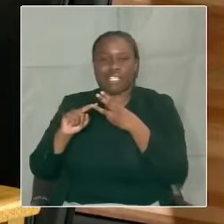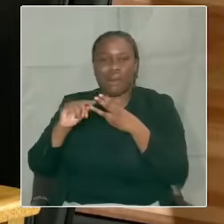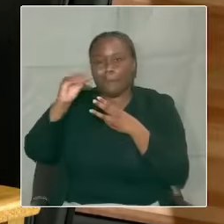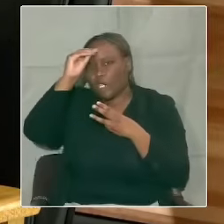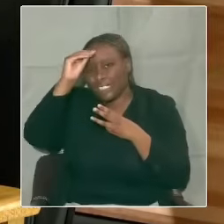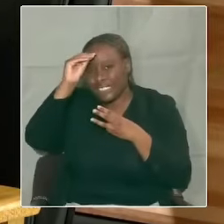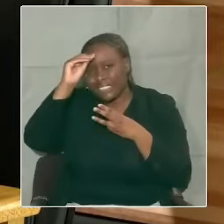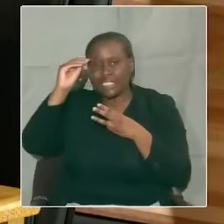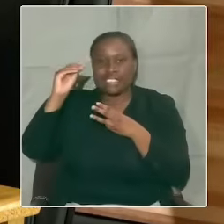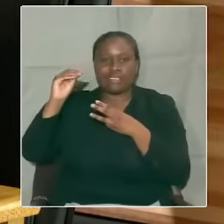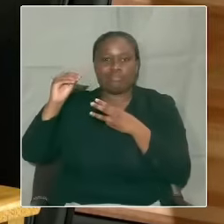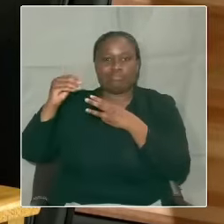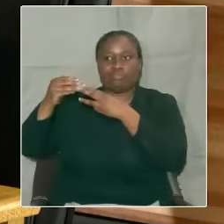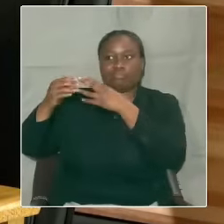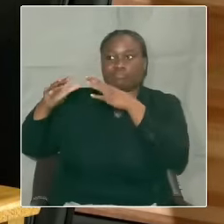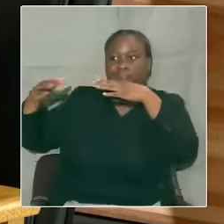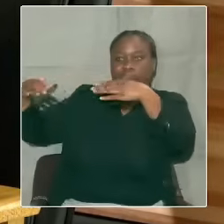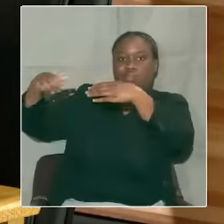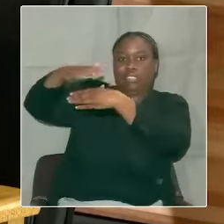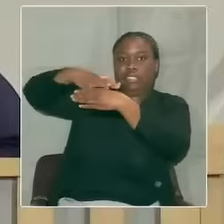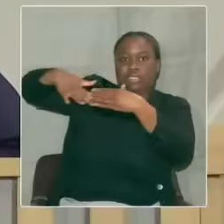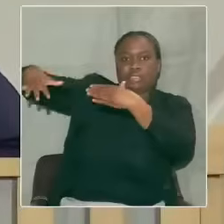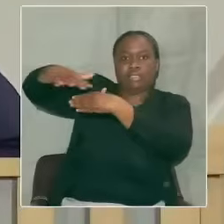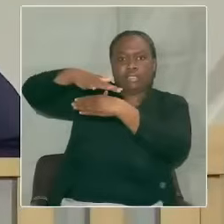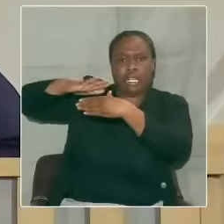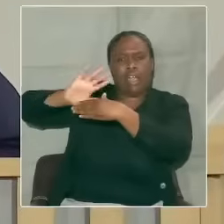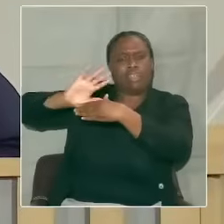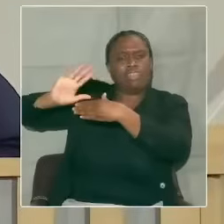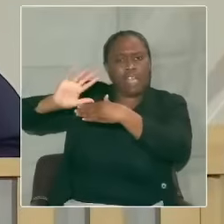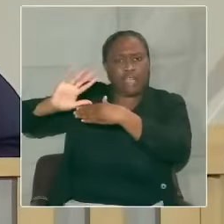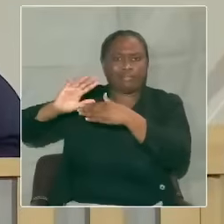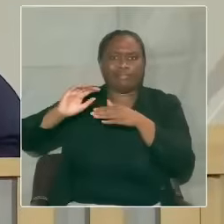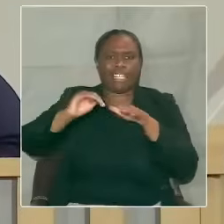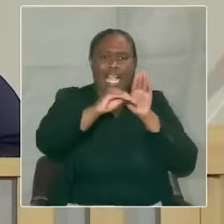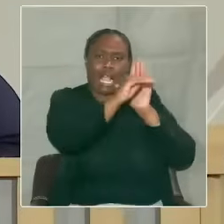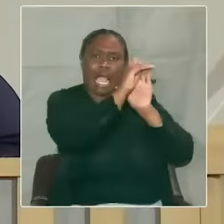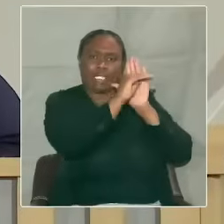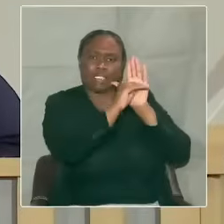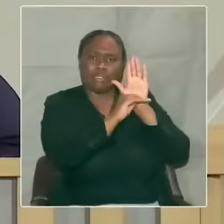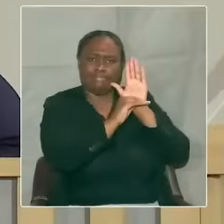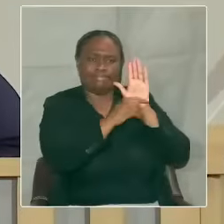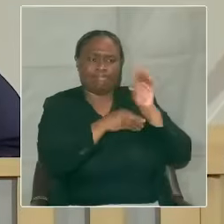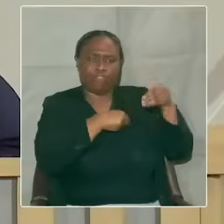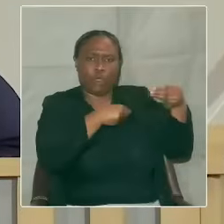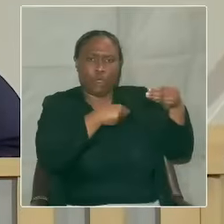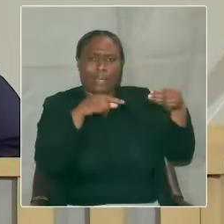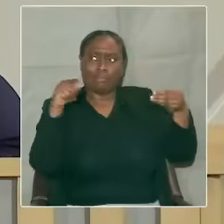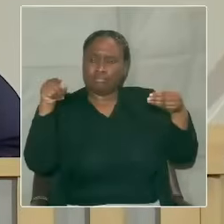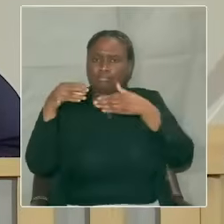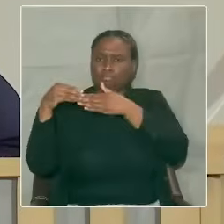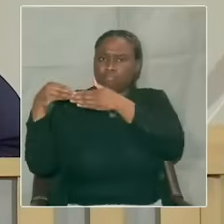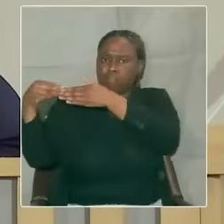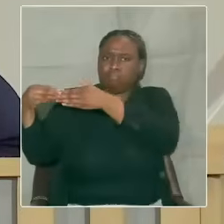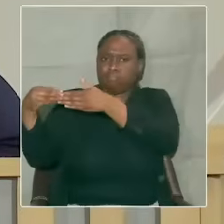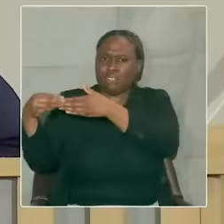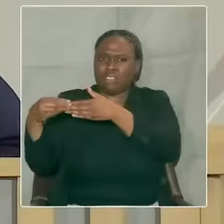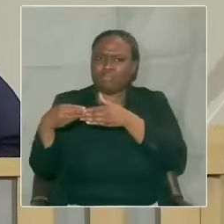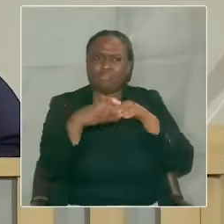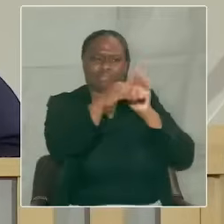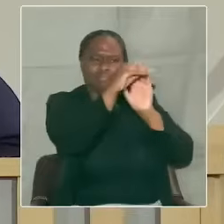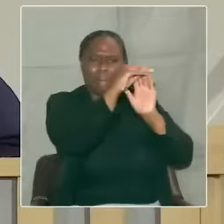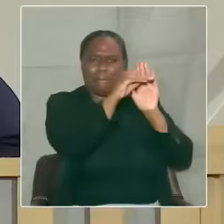deal with those 3 pillars, which you deem to be foundational. Thanks,